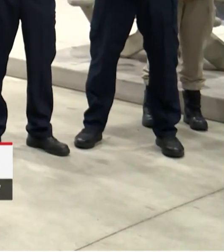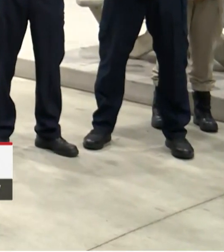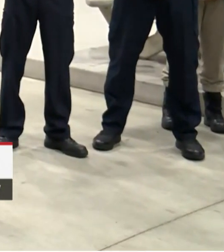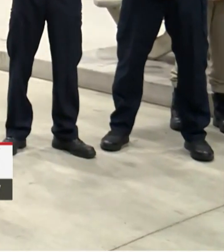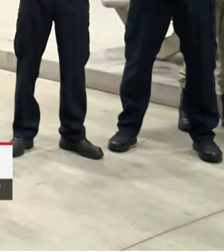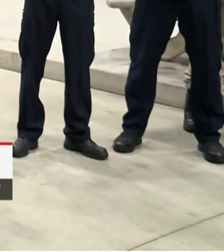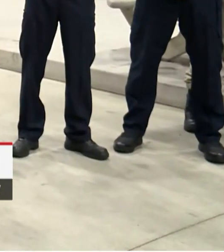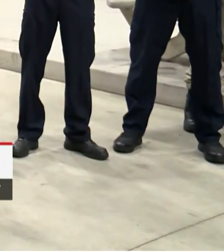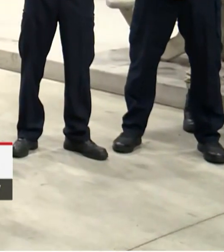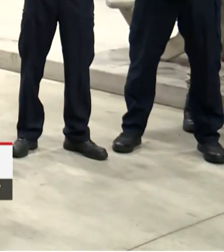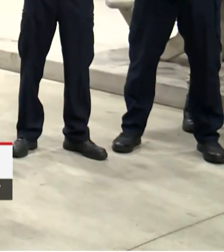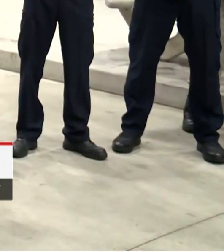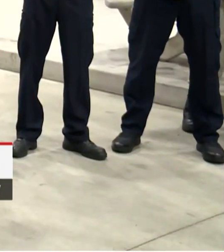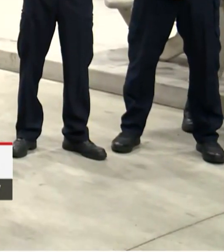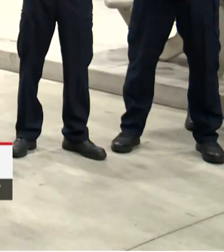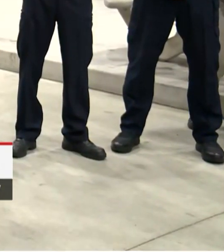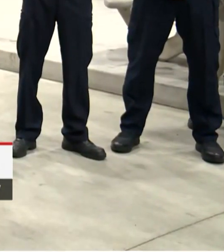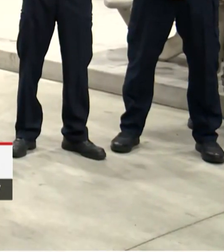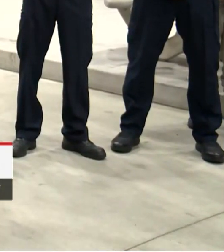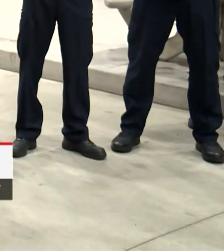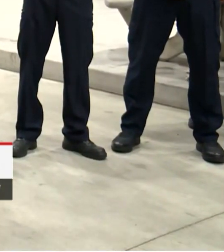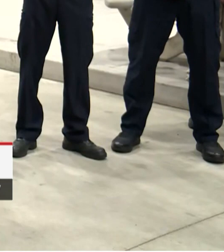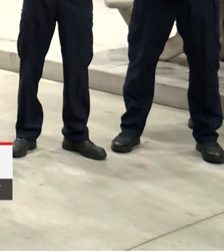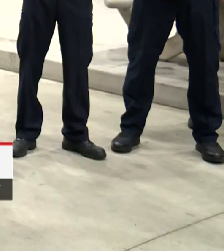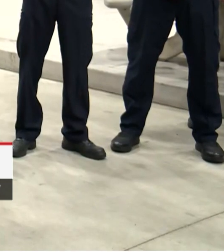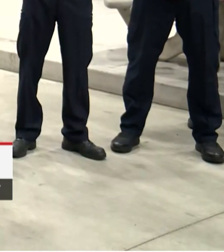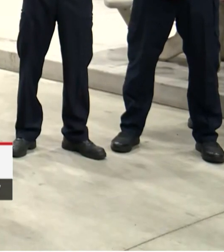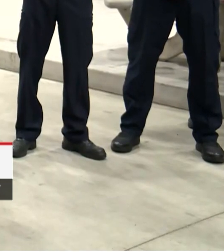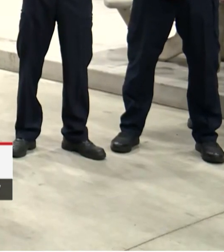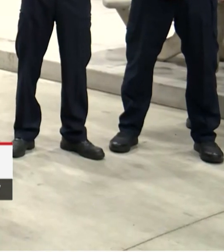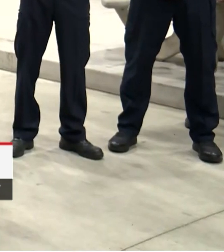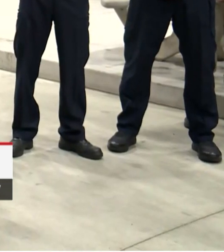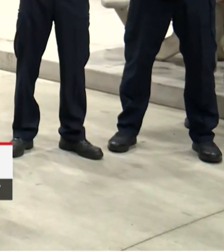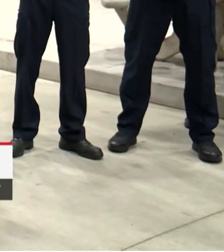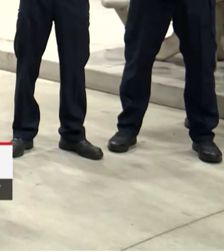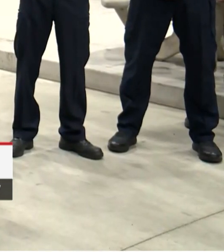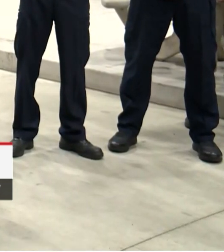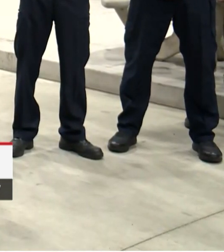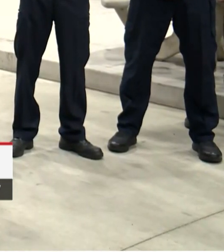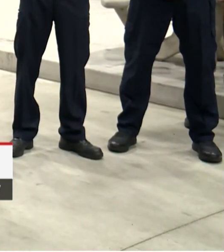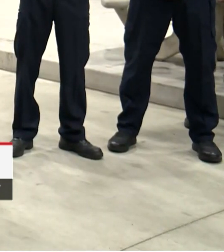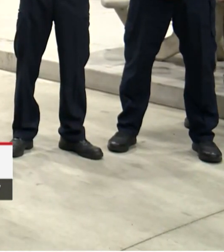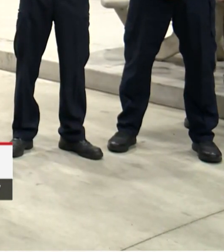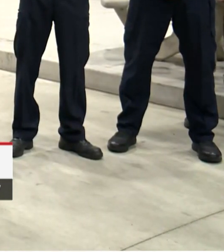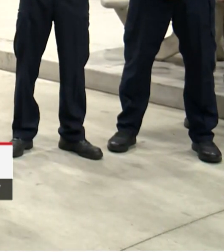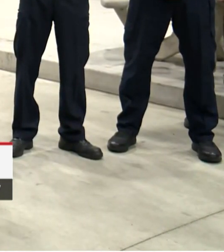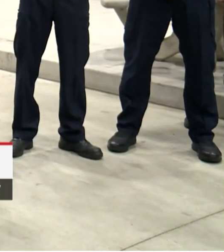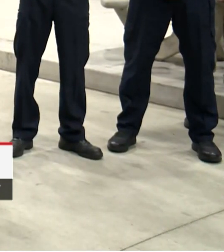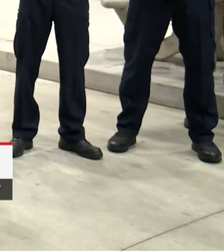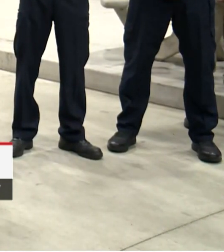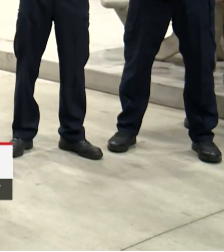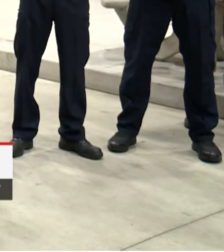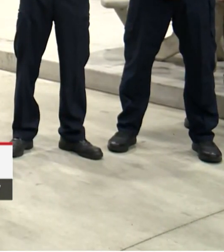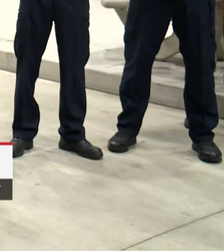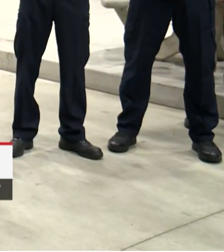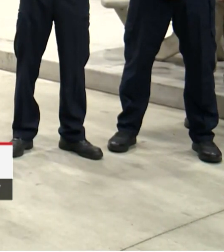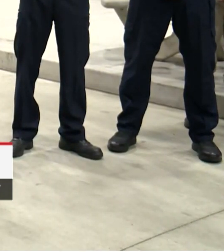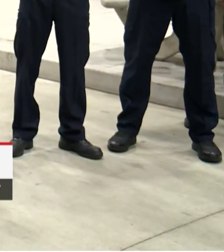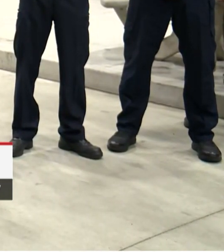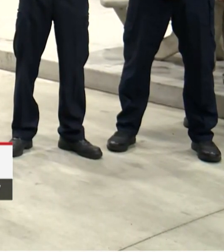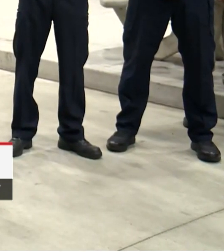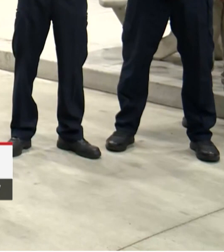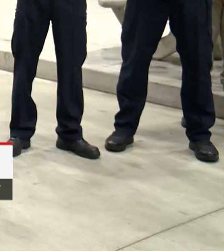He was upset. This is somebody who he has recognized from his beat. He became upset that another call for service had come out for the